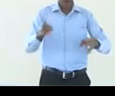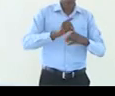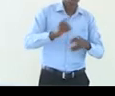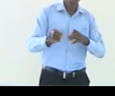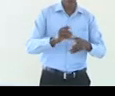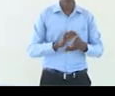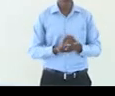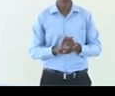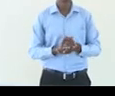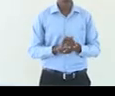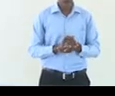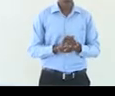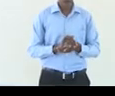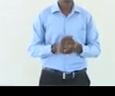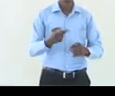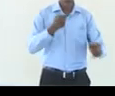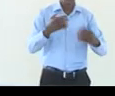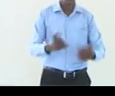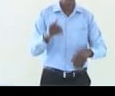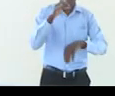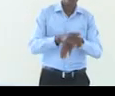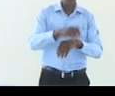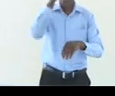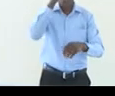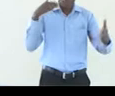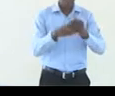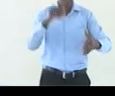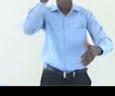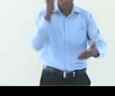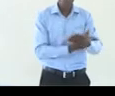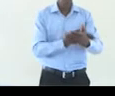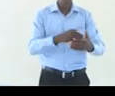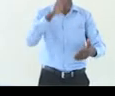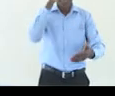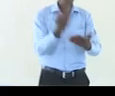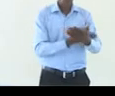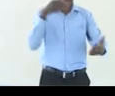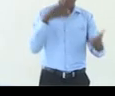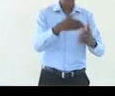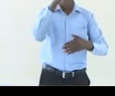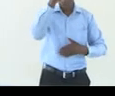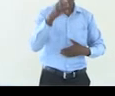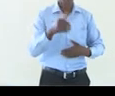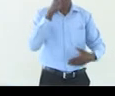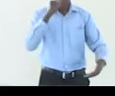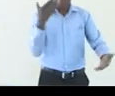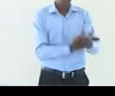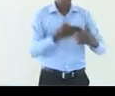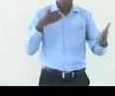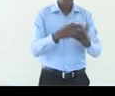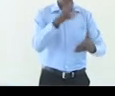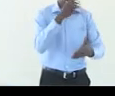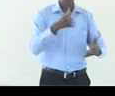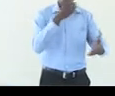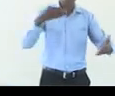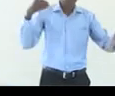now on, father against son, son against father, daughter against mother, mother against daughter, daughter-in-law against